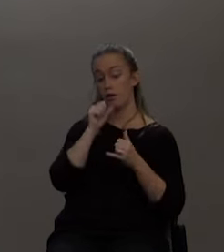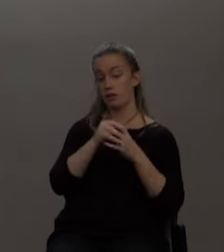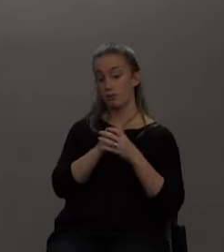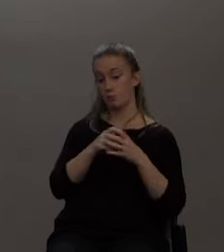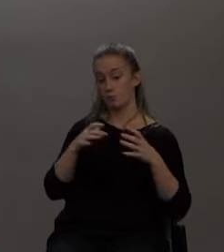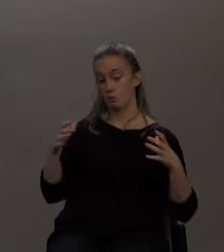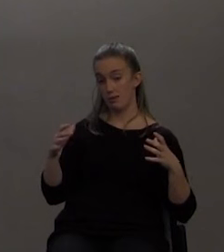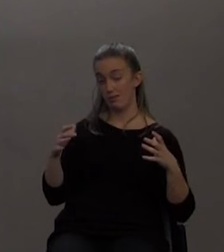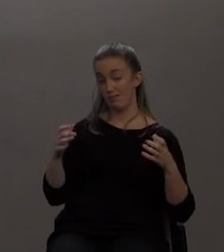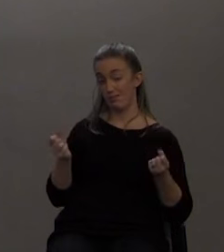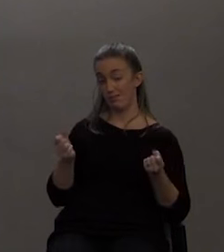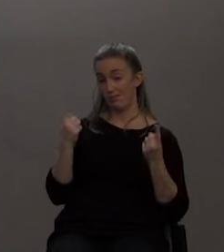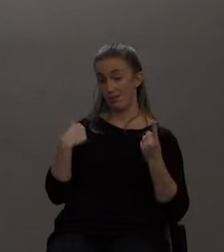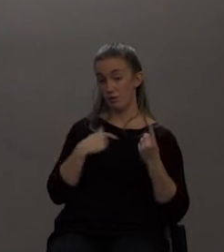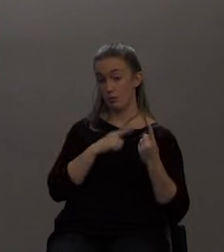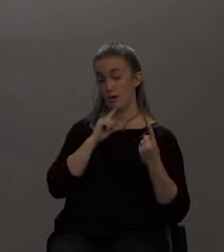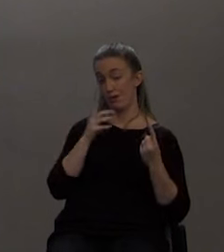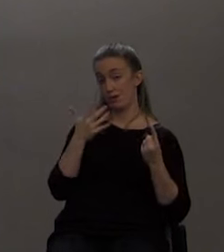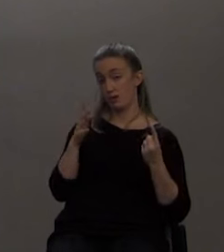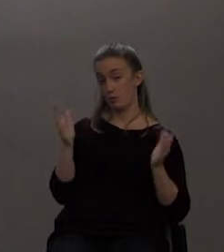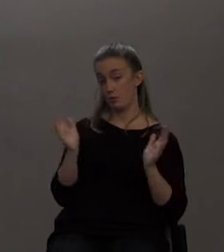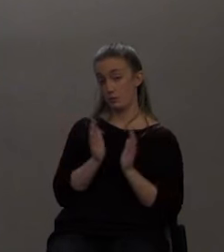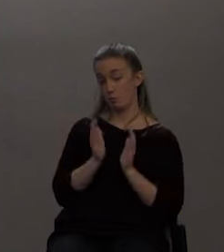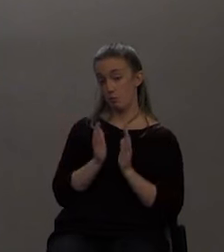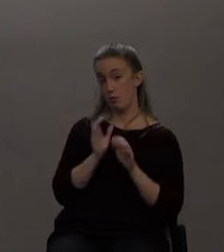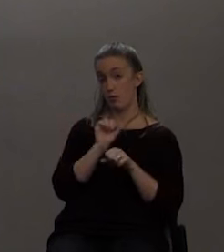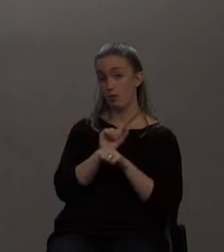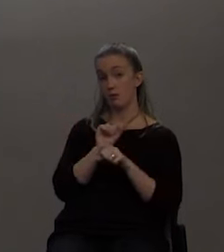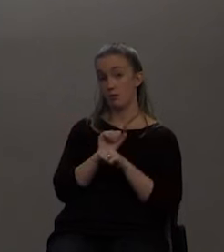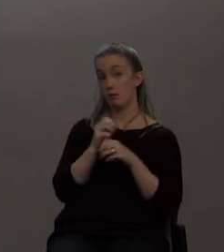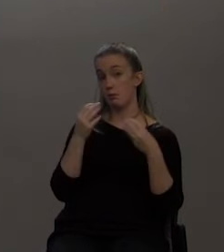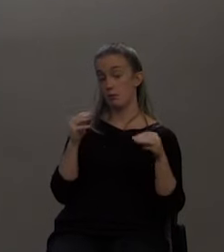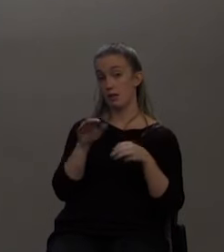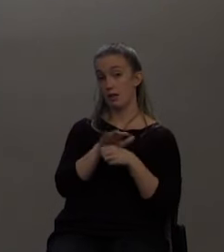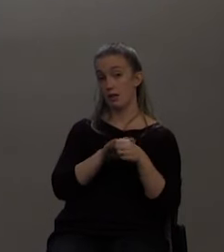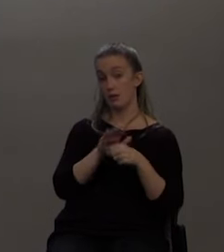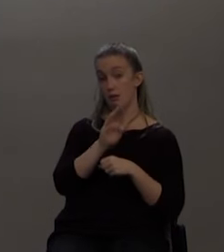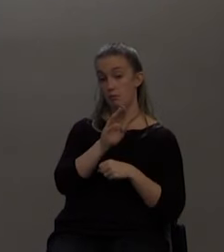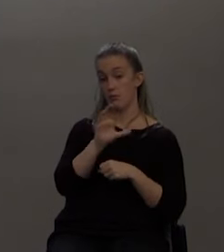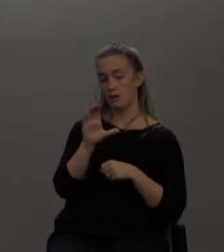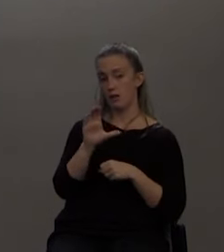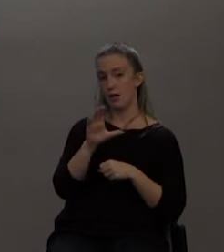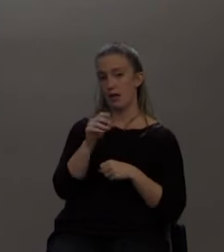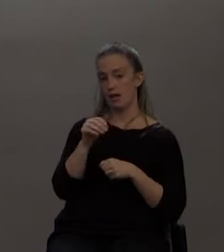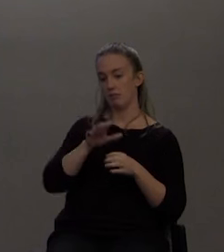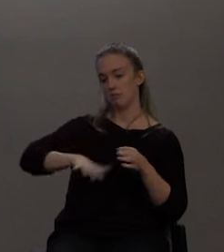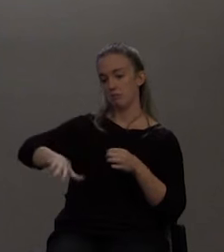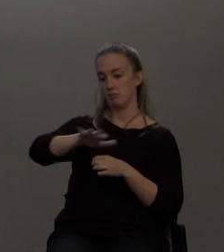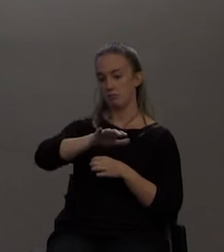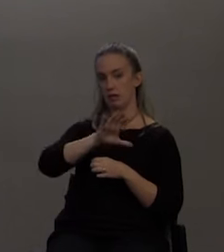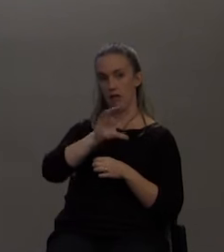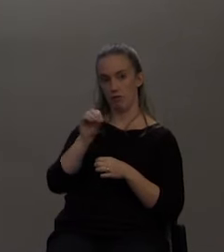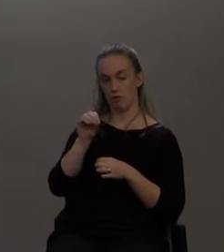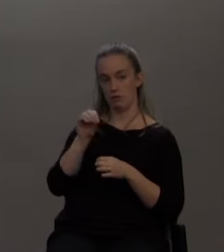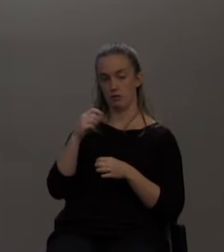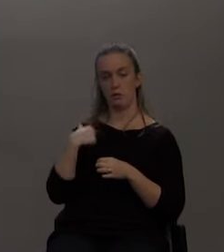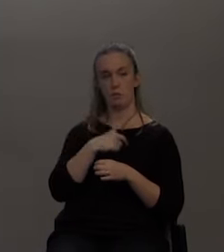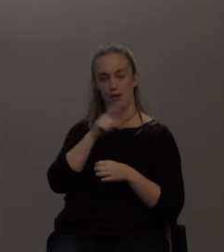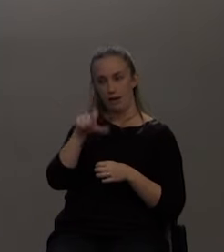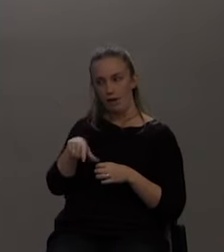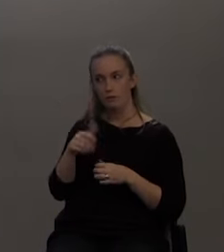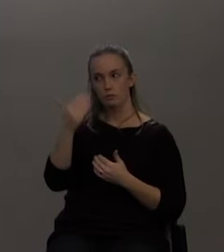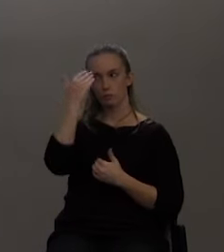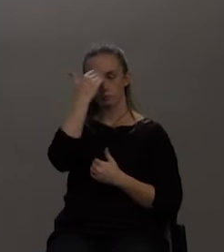are a relatively small labor market area in Boyle County and the immediate surrounding counties, we have to be mindful of